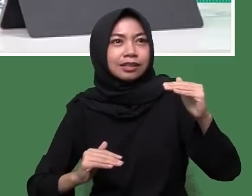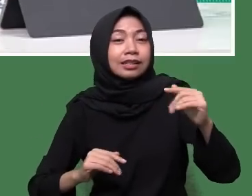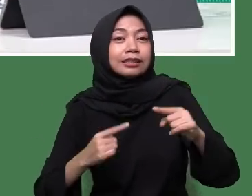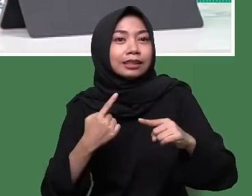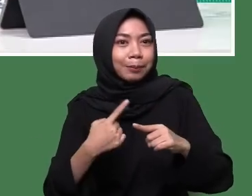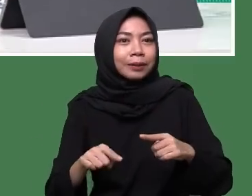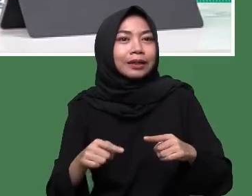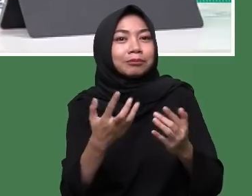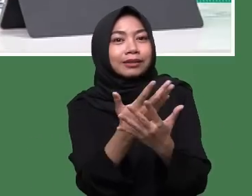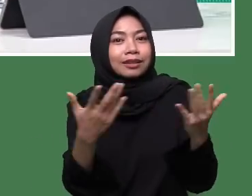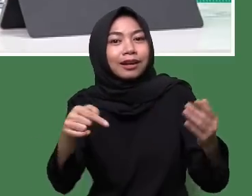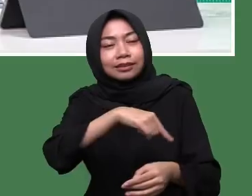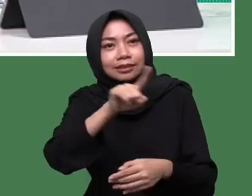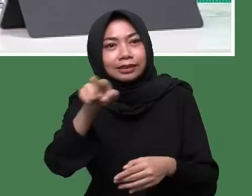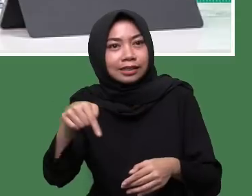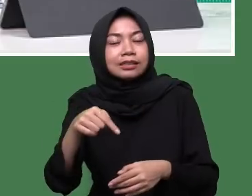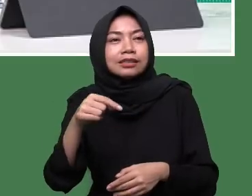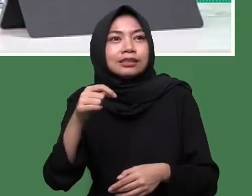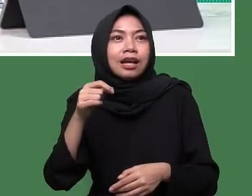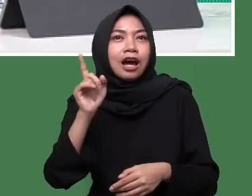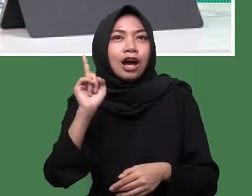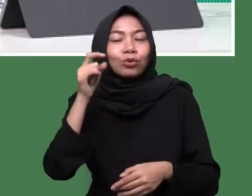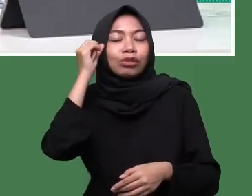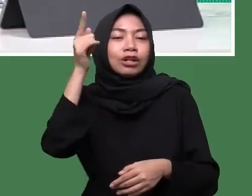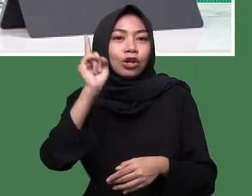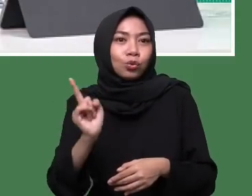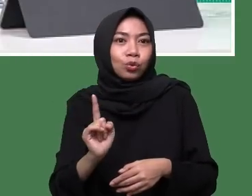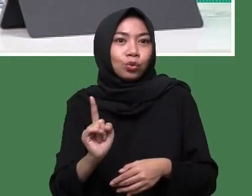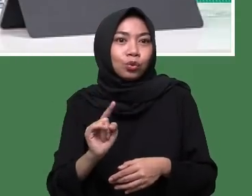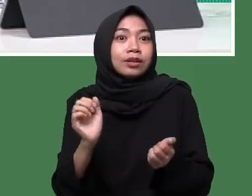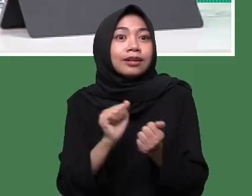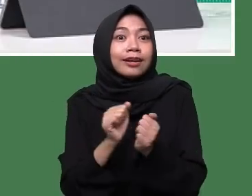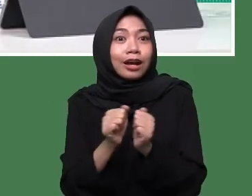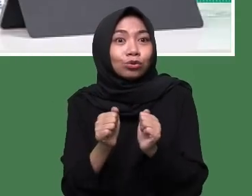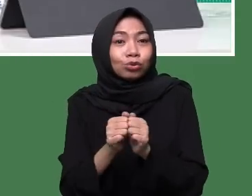to understand that even the infections, we cannot